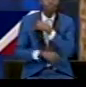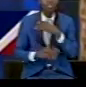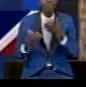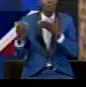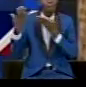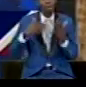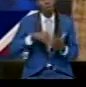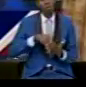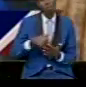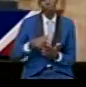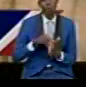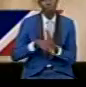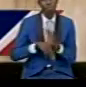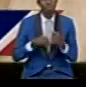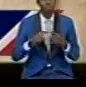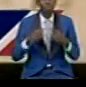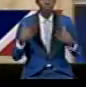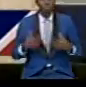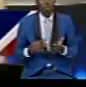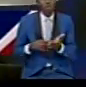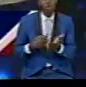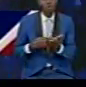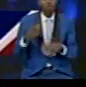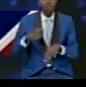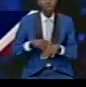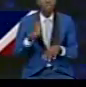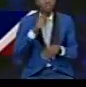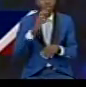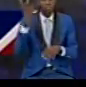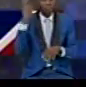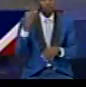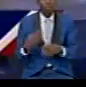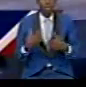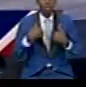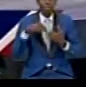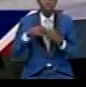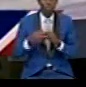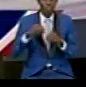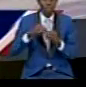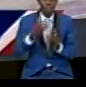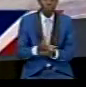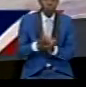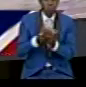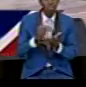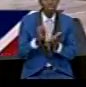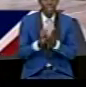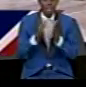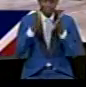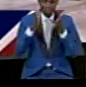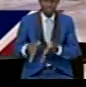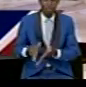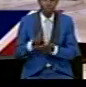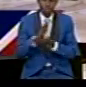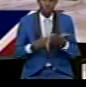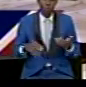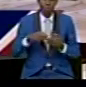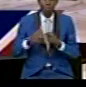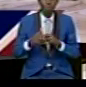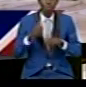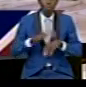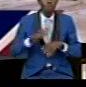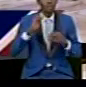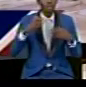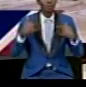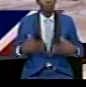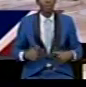body. There were times he was shipwrecked and that led some mark on his body. And when you saw